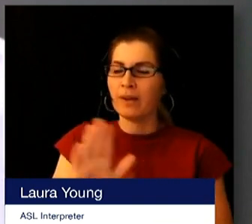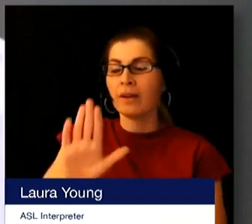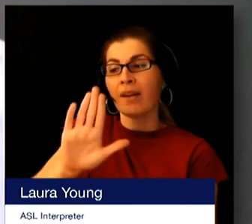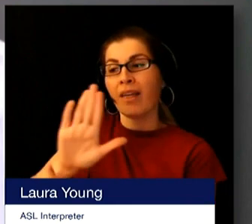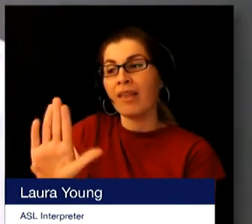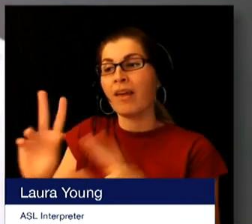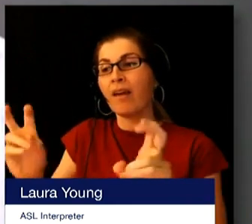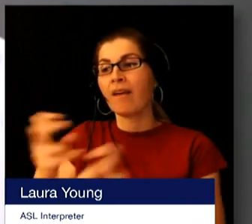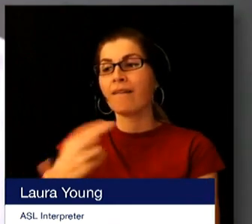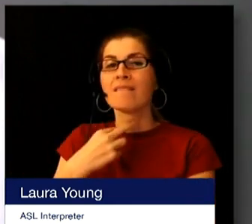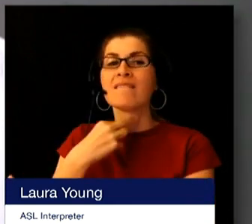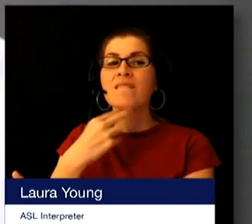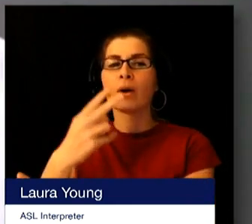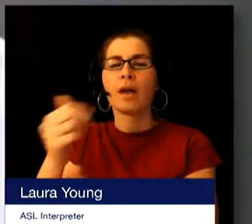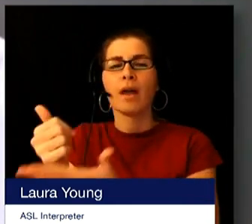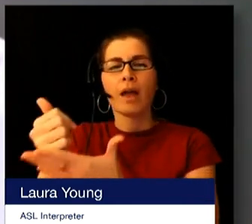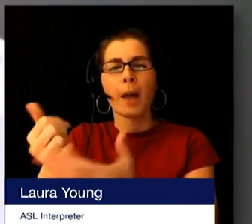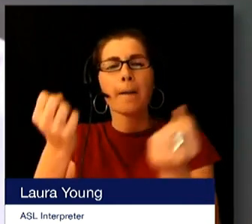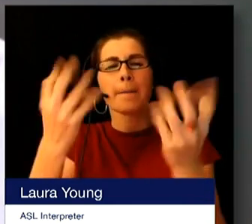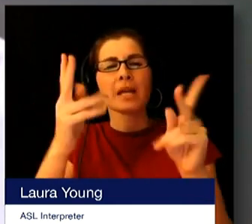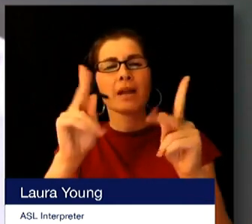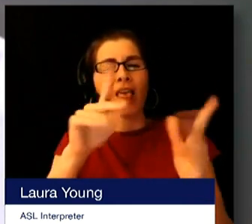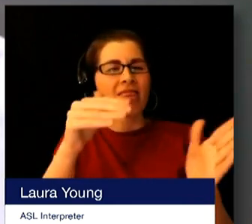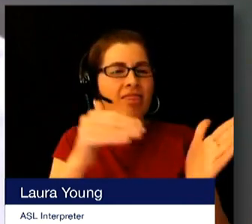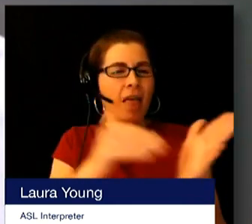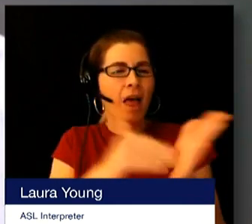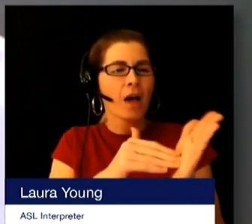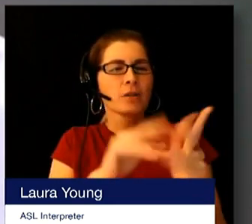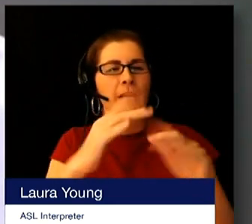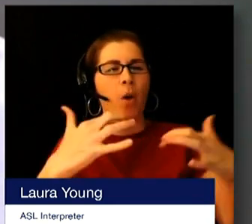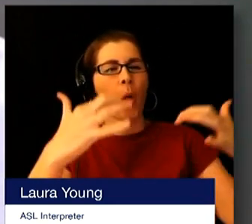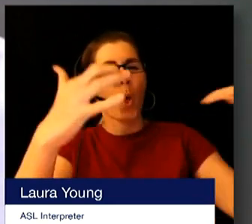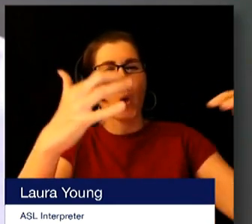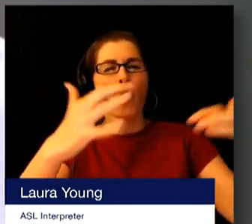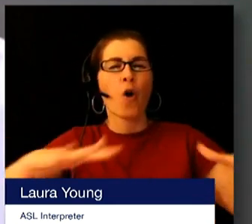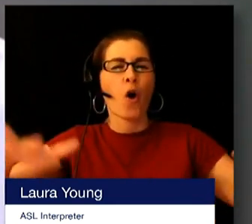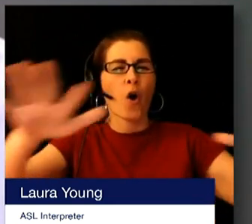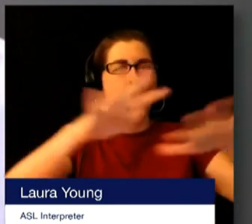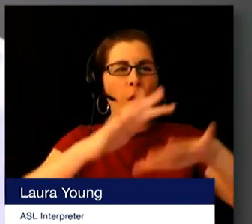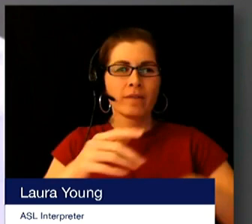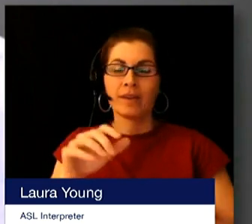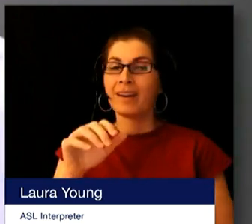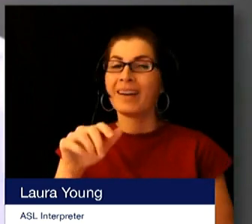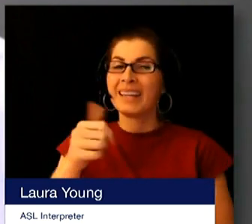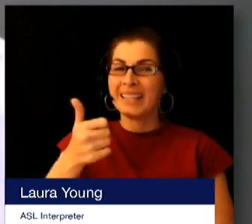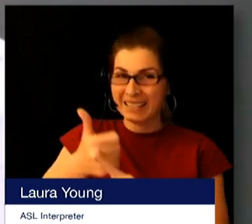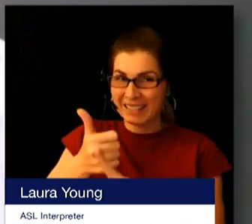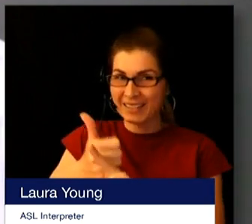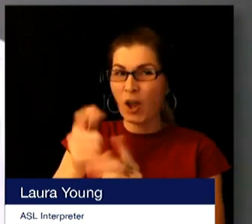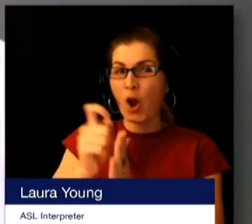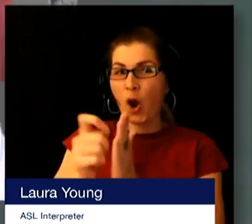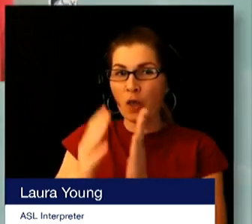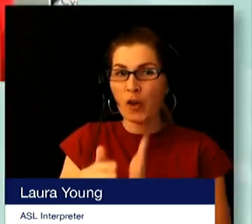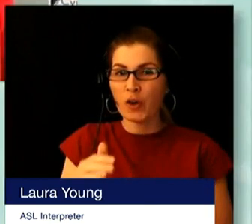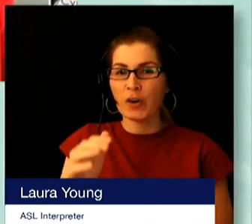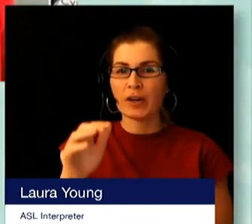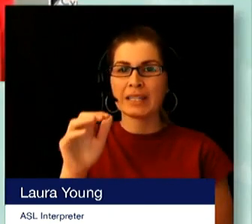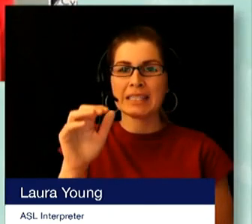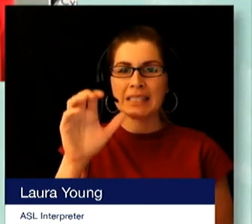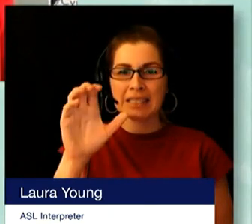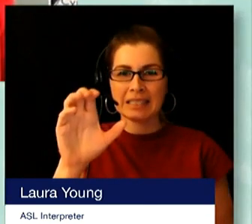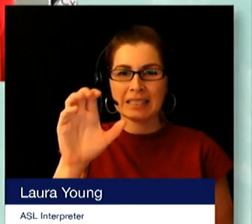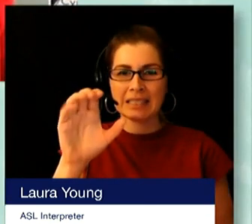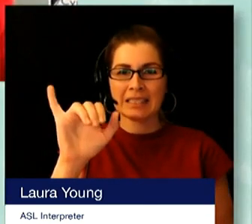deeply inspired thousands of people across the country. We are honored to be joined by author and activist Cyntoia Brown.